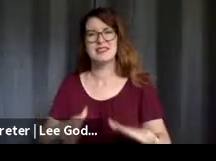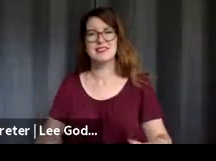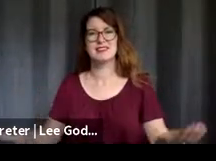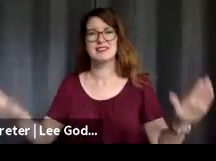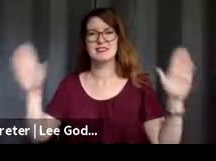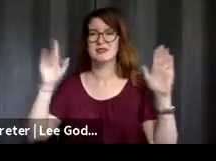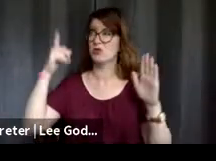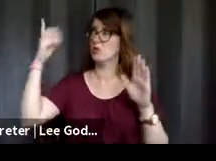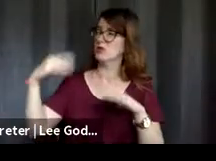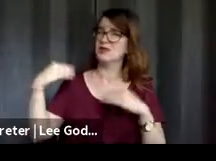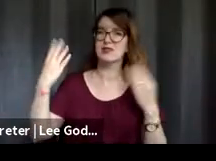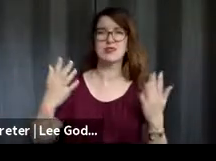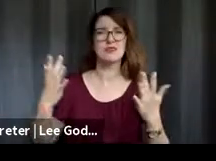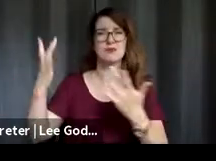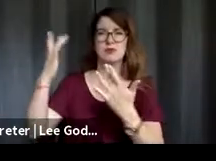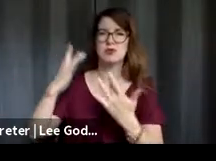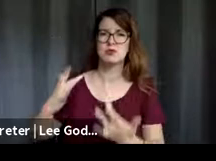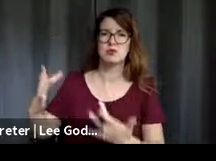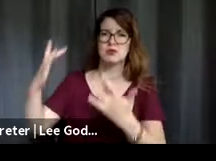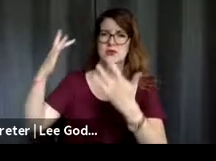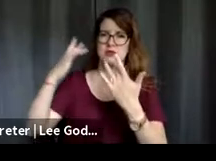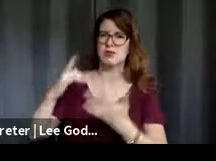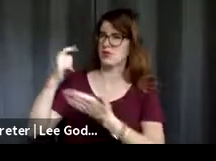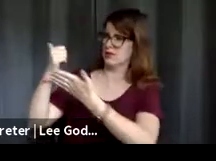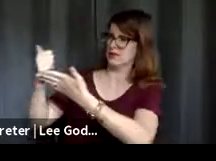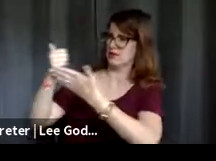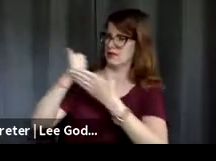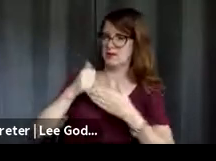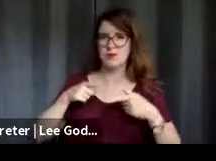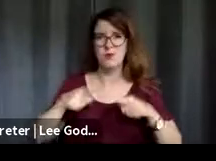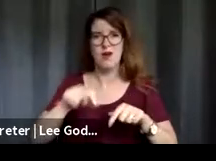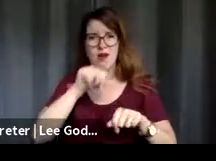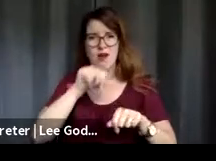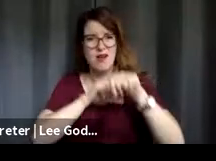peace. May all the mercy of my